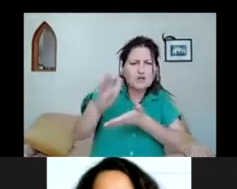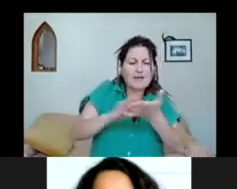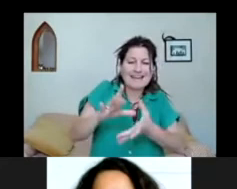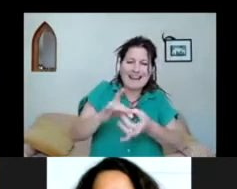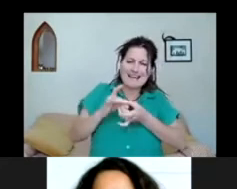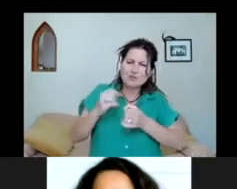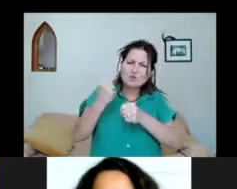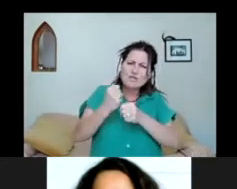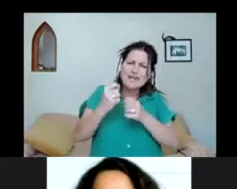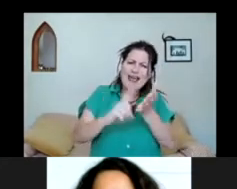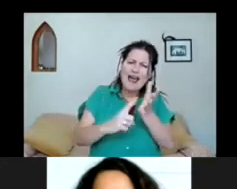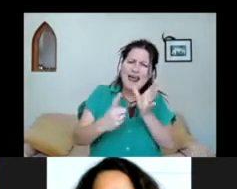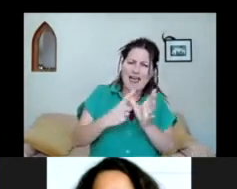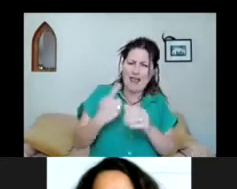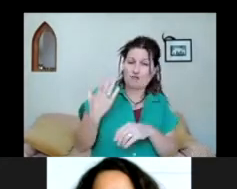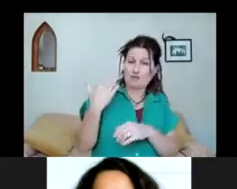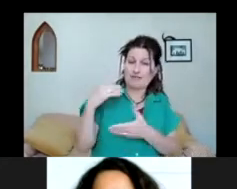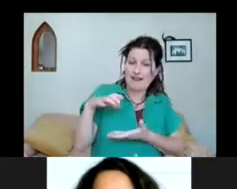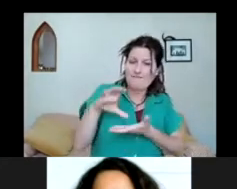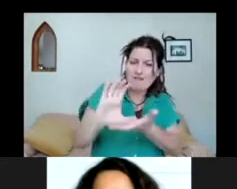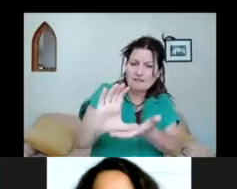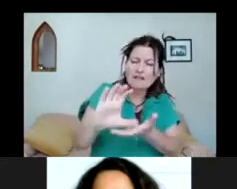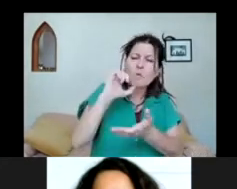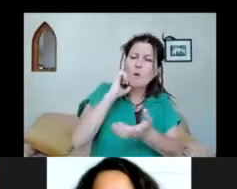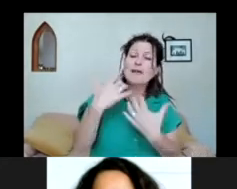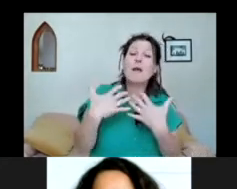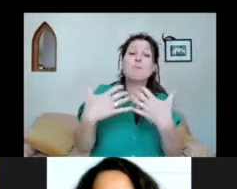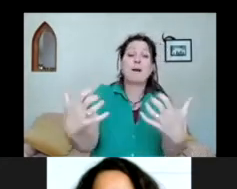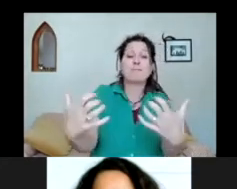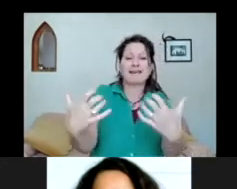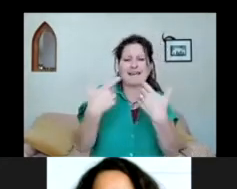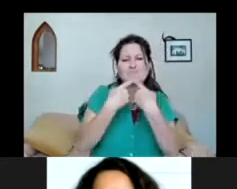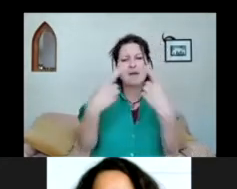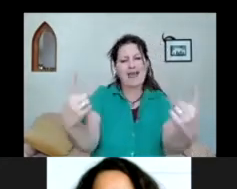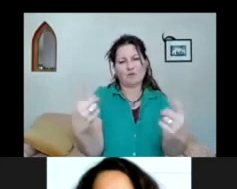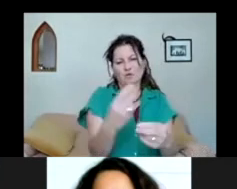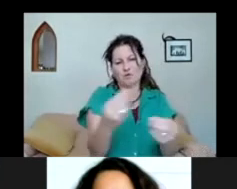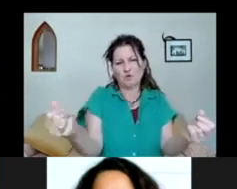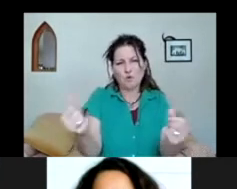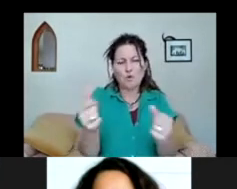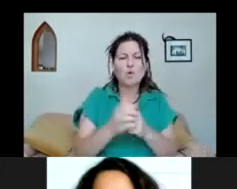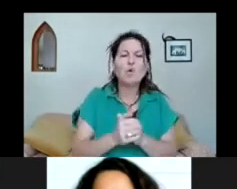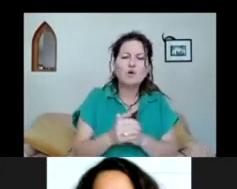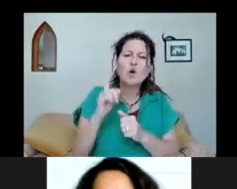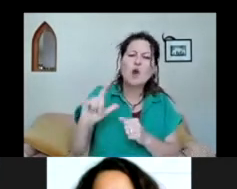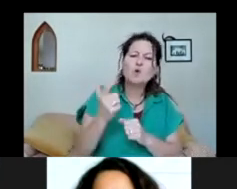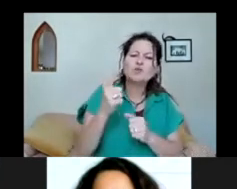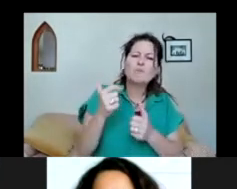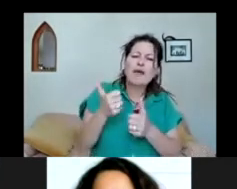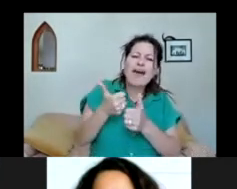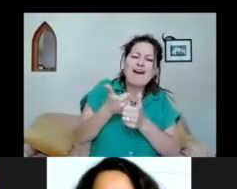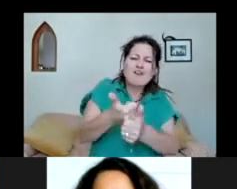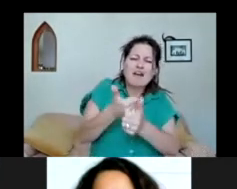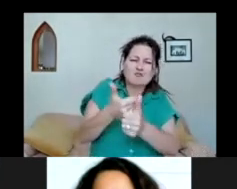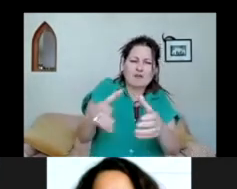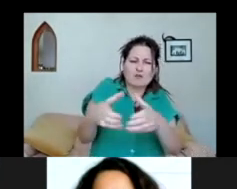funded, and it's going to be publicly announced soon, Liberty Advisory Group, which is formed